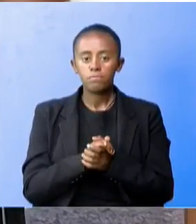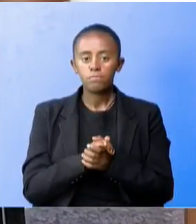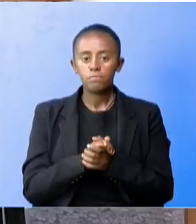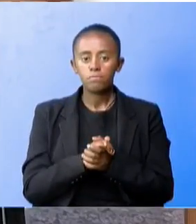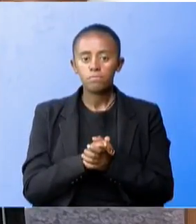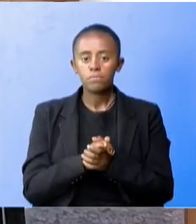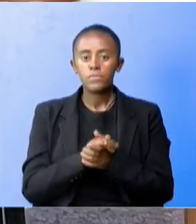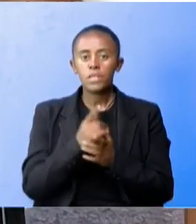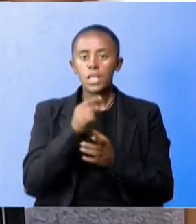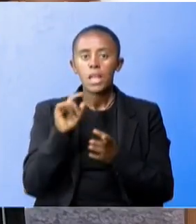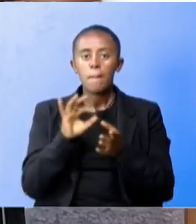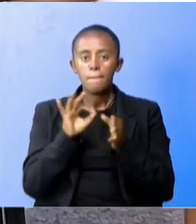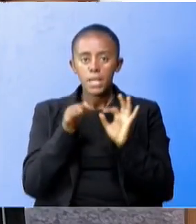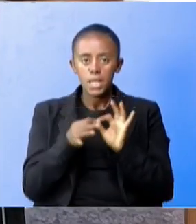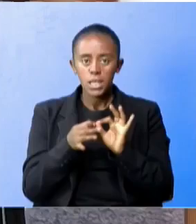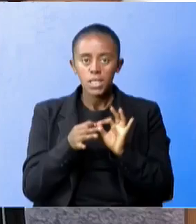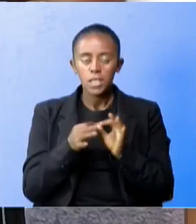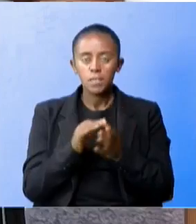The meaning